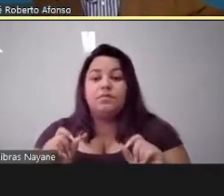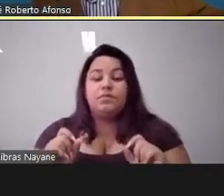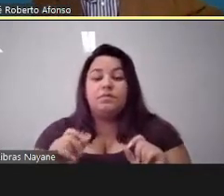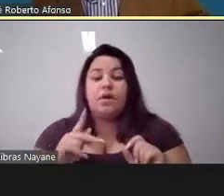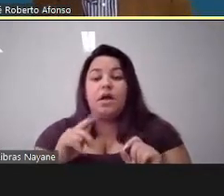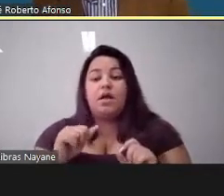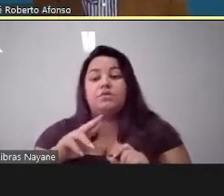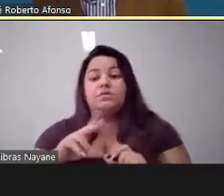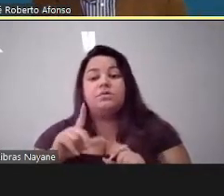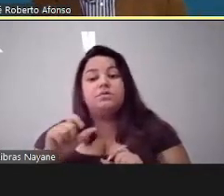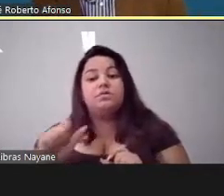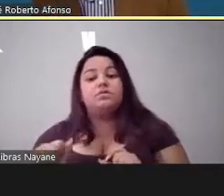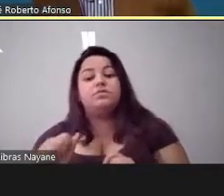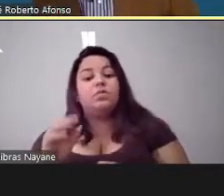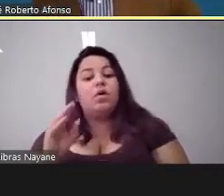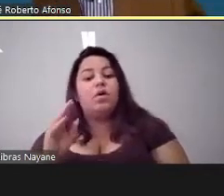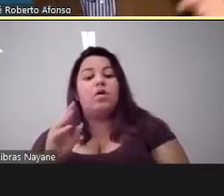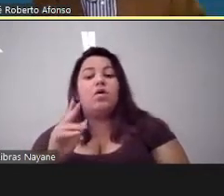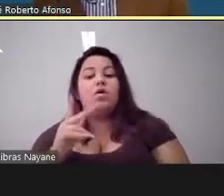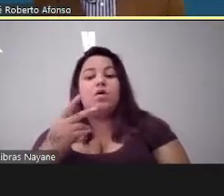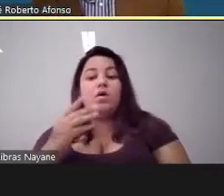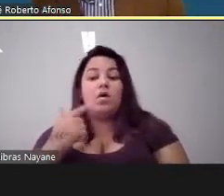For example, a good part,